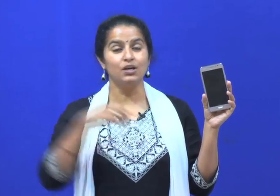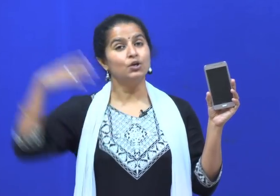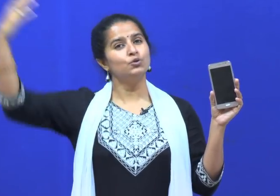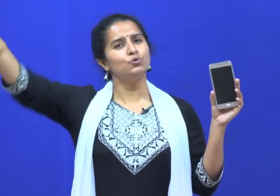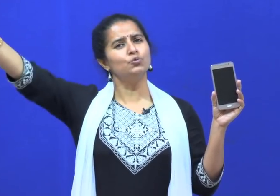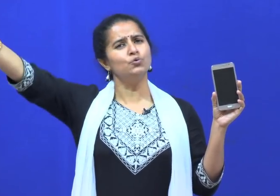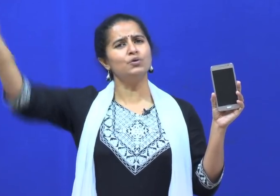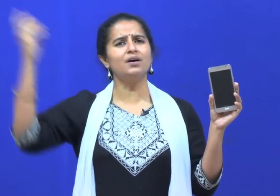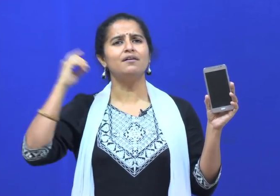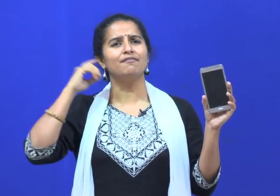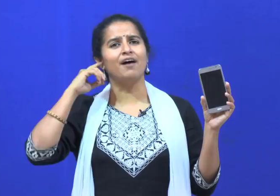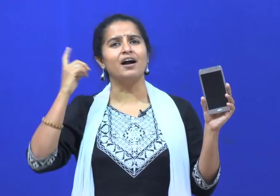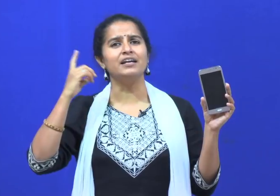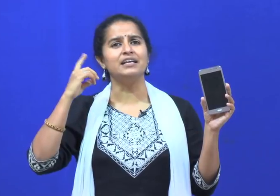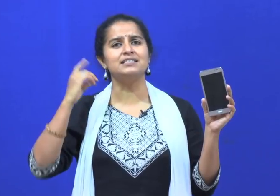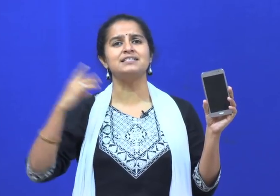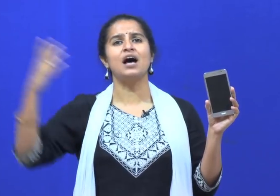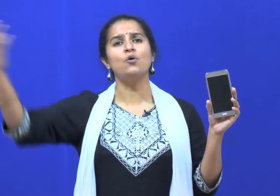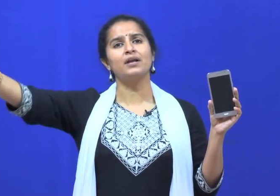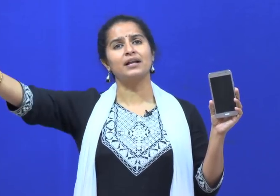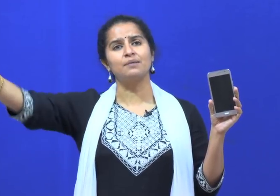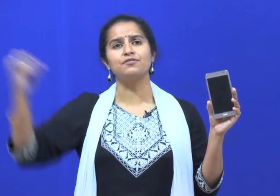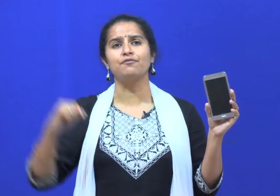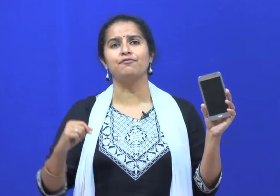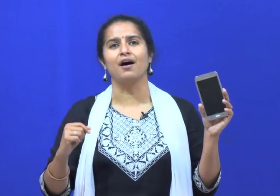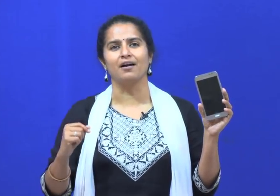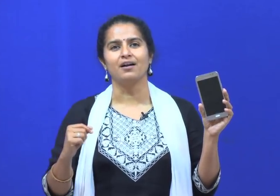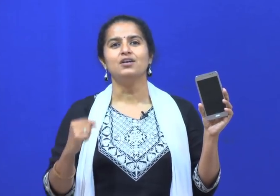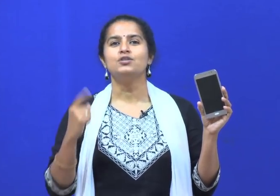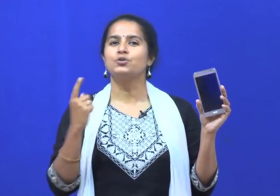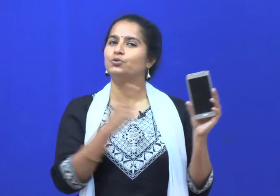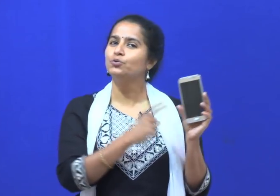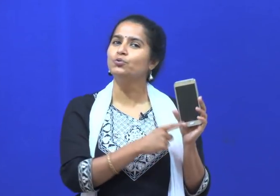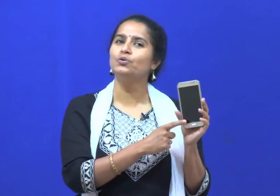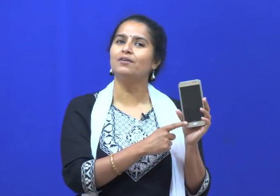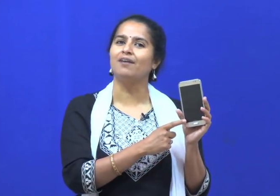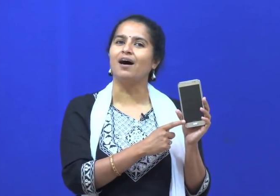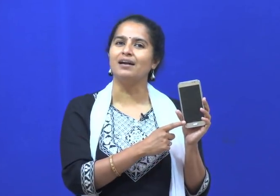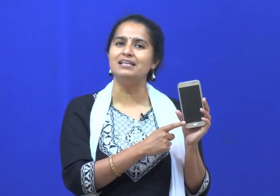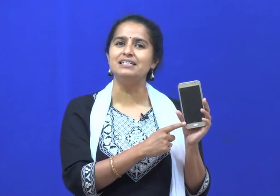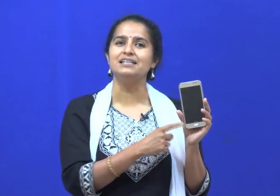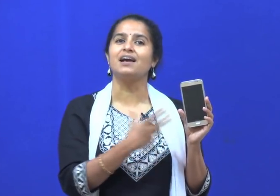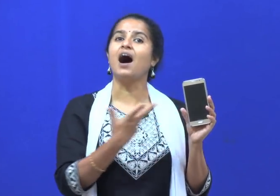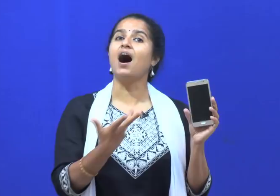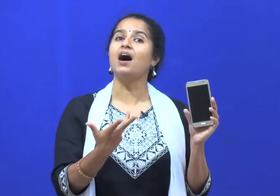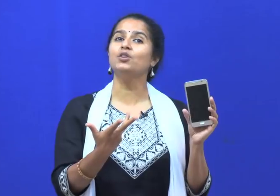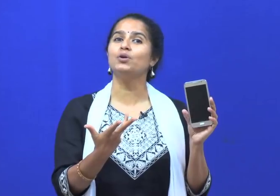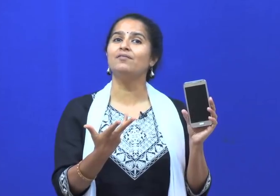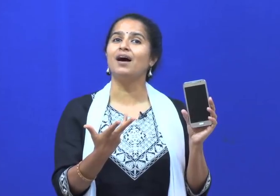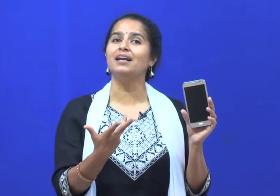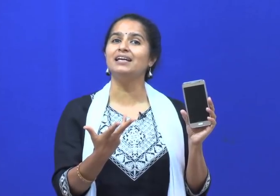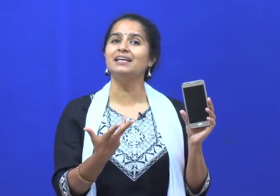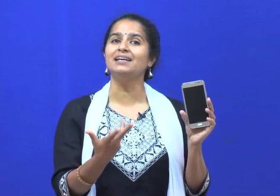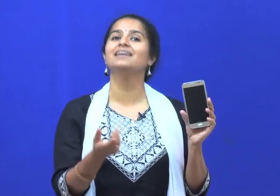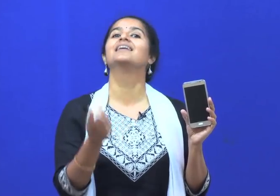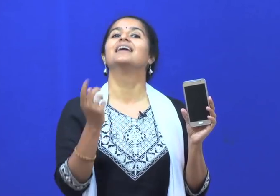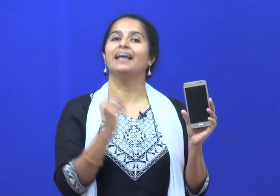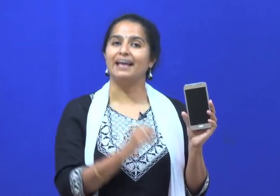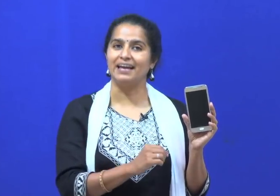Duravani, Duravani, it's a sound that comes from far. So, Duravani, ka